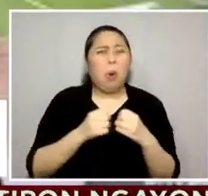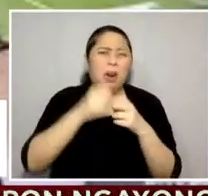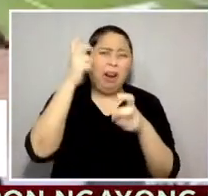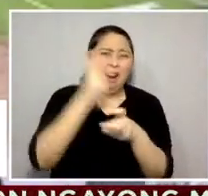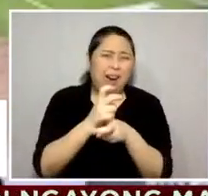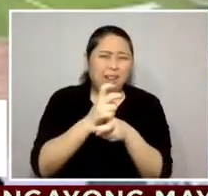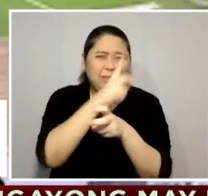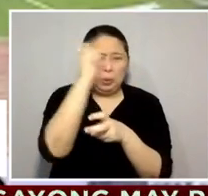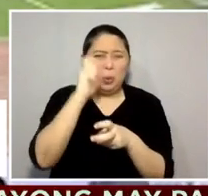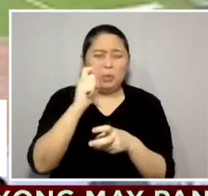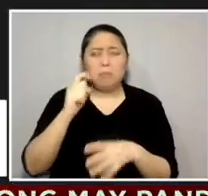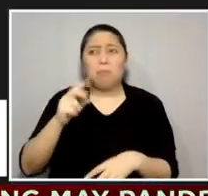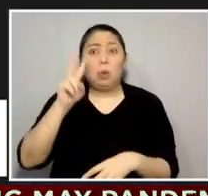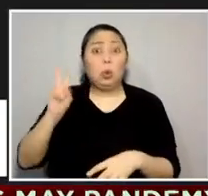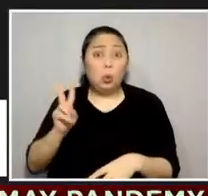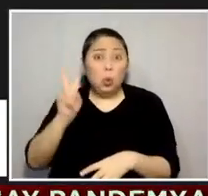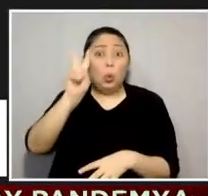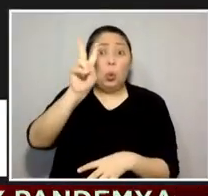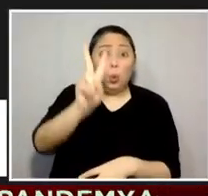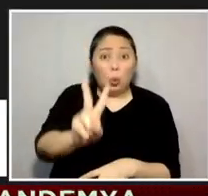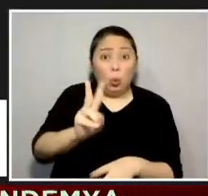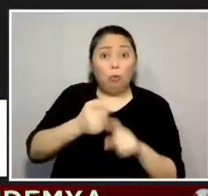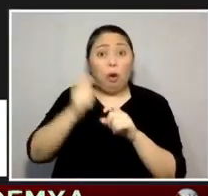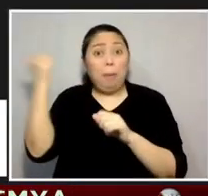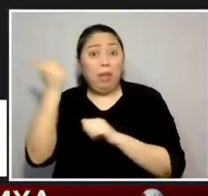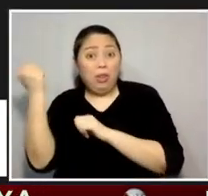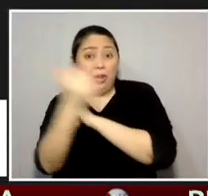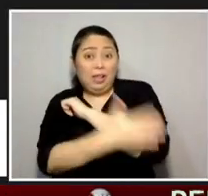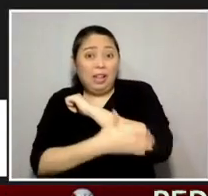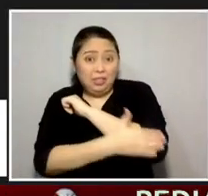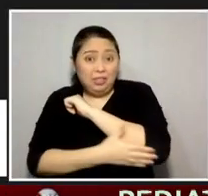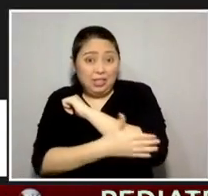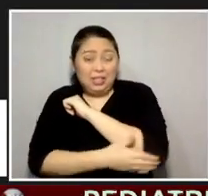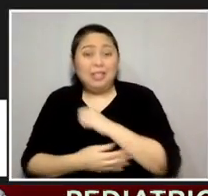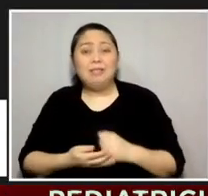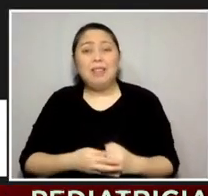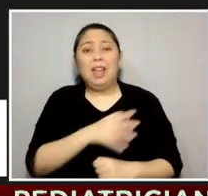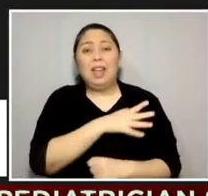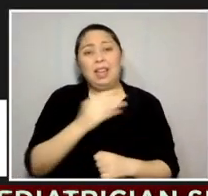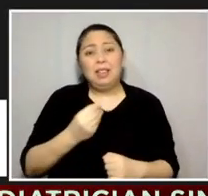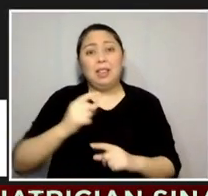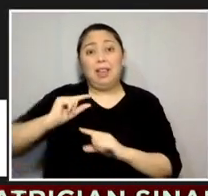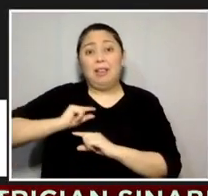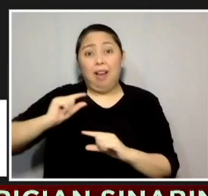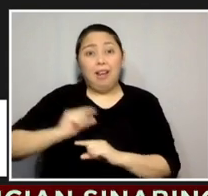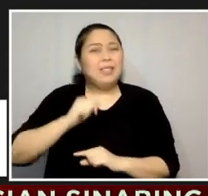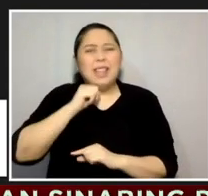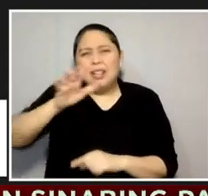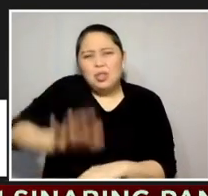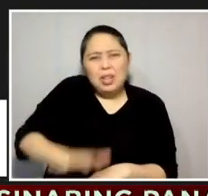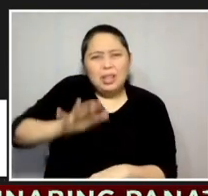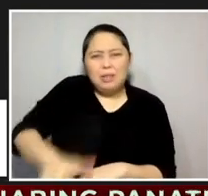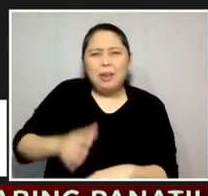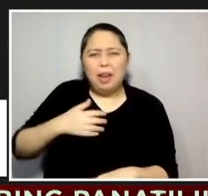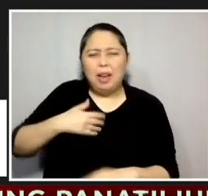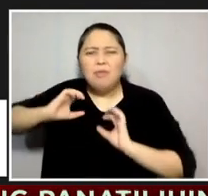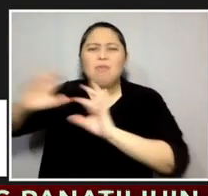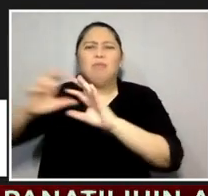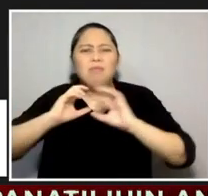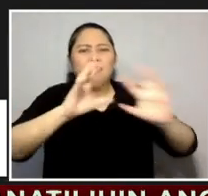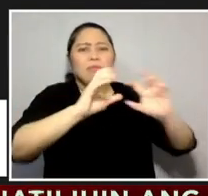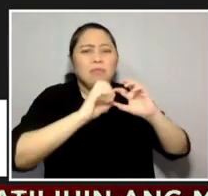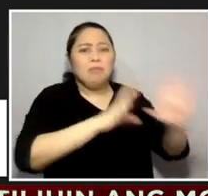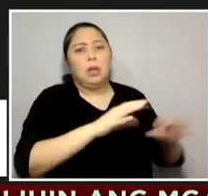are, most of them don't really dribble that much. So they just keep passing. So you have to keep rotating and you have to